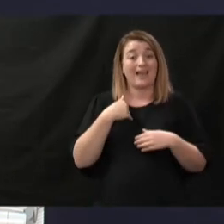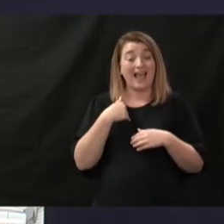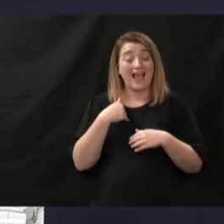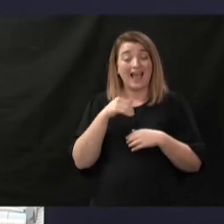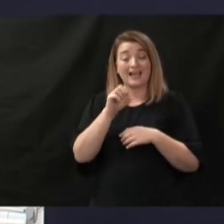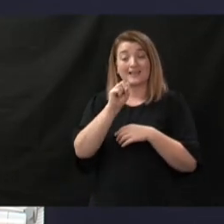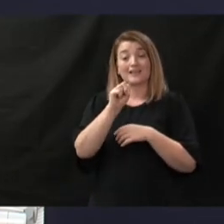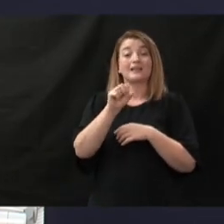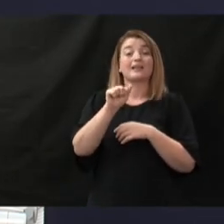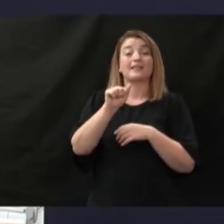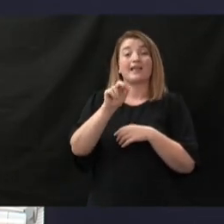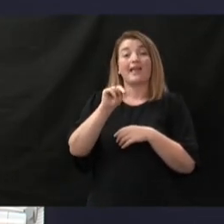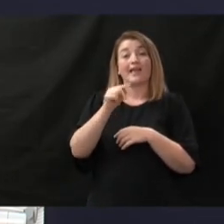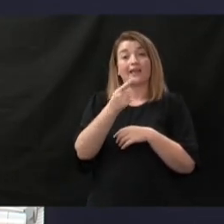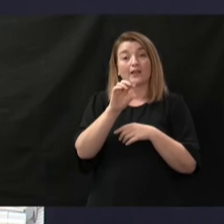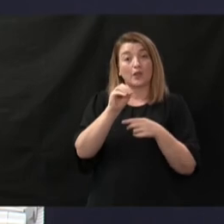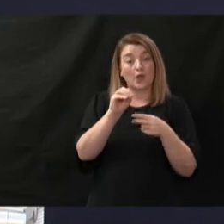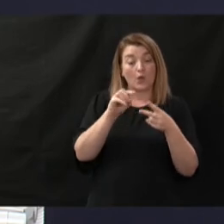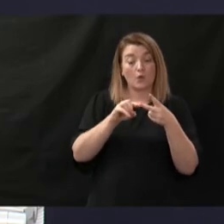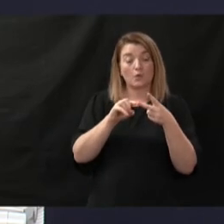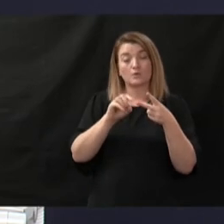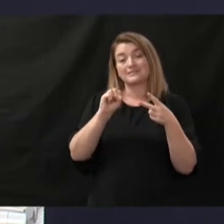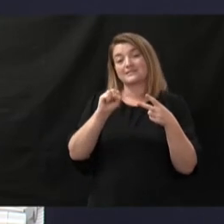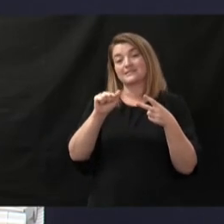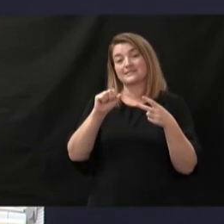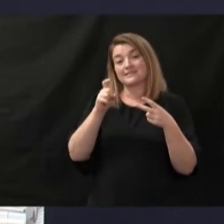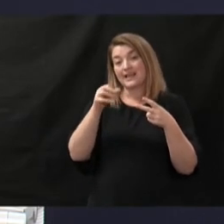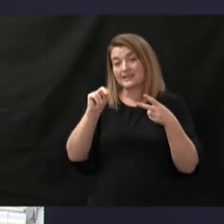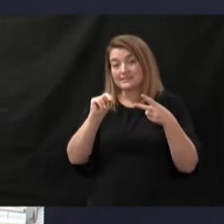invading England, so we have Anglo-Saxon words or